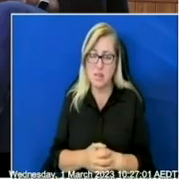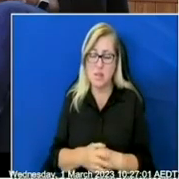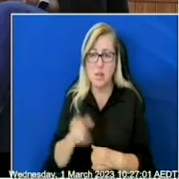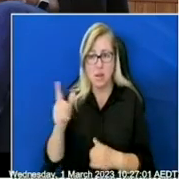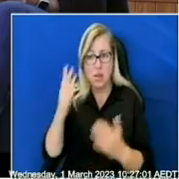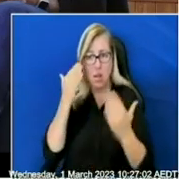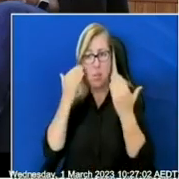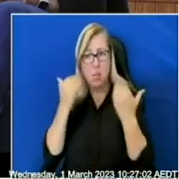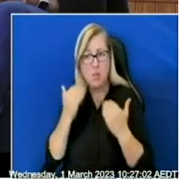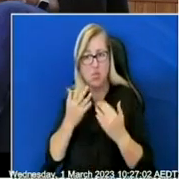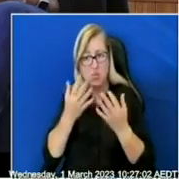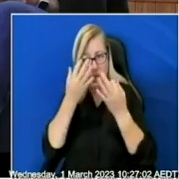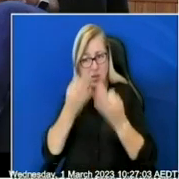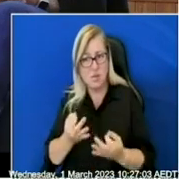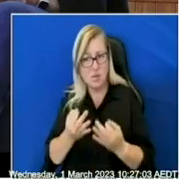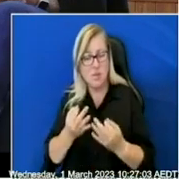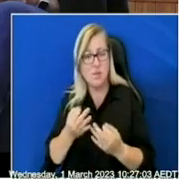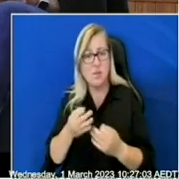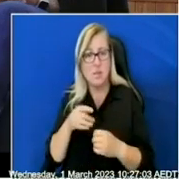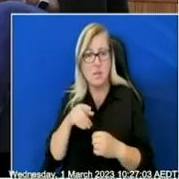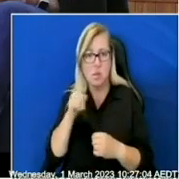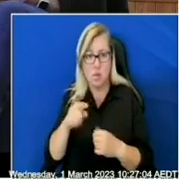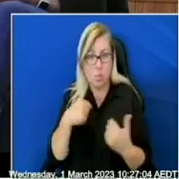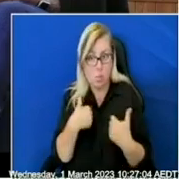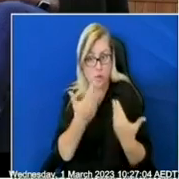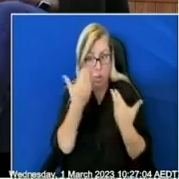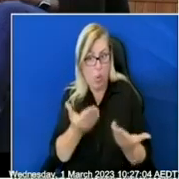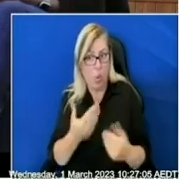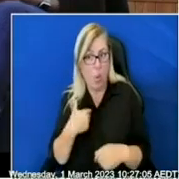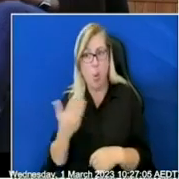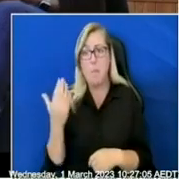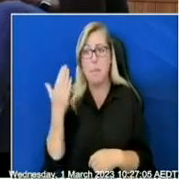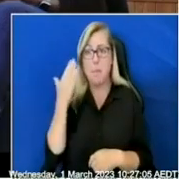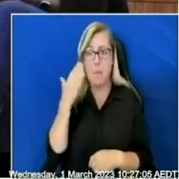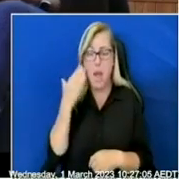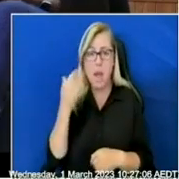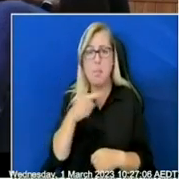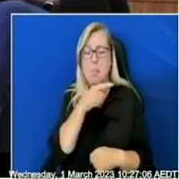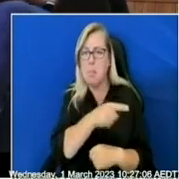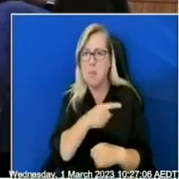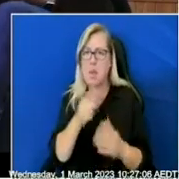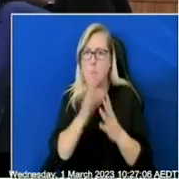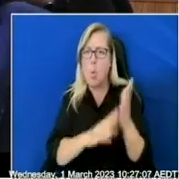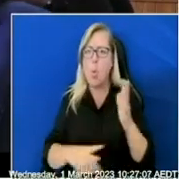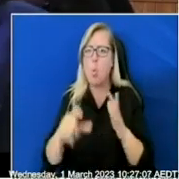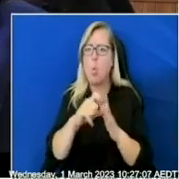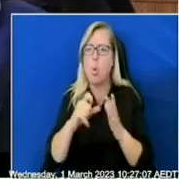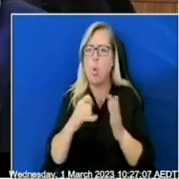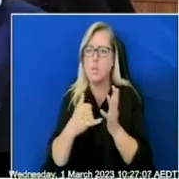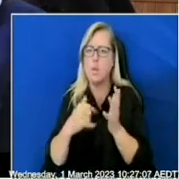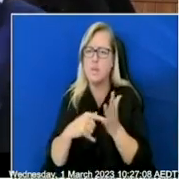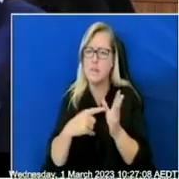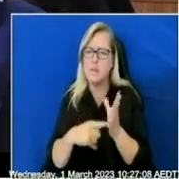we don't even know if mum and that were, well, obviously wards of the state. There's no official written term, but